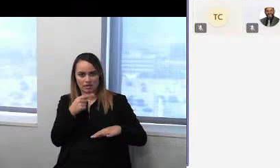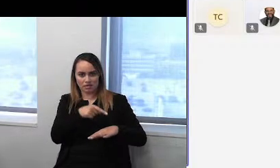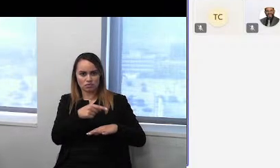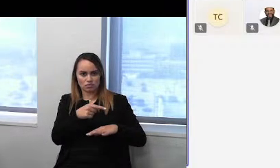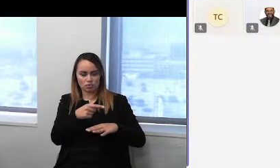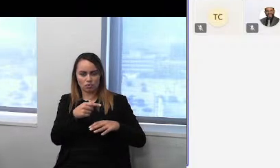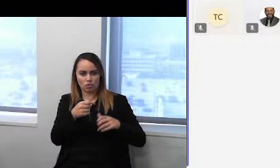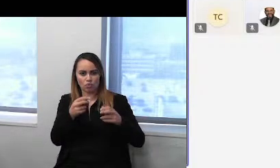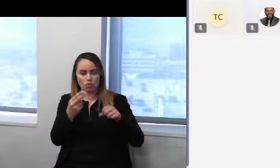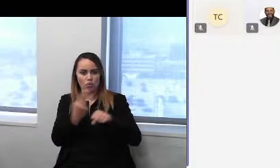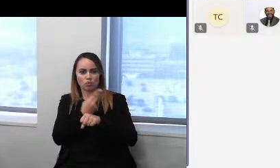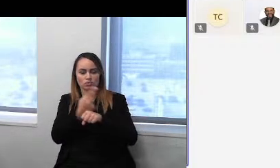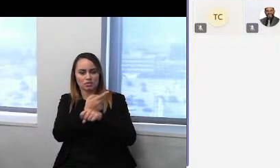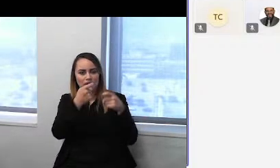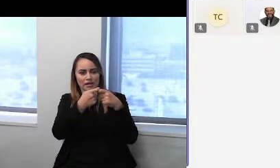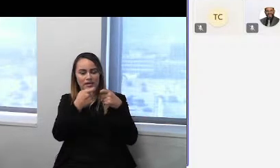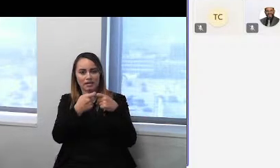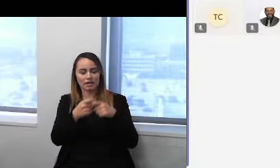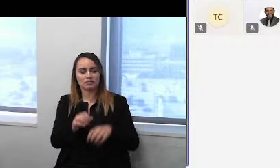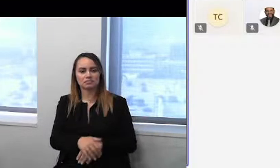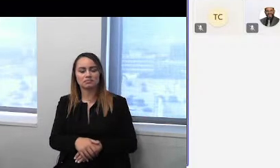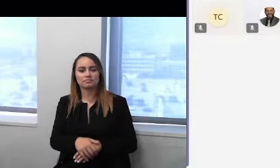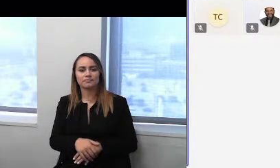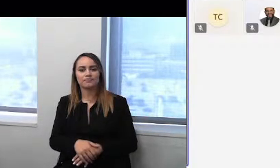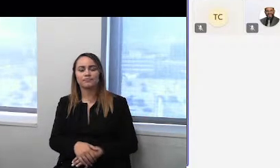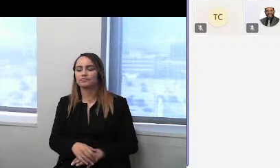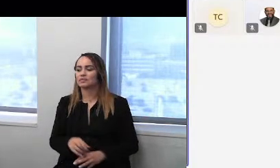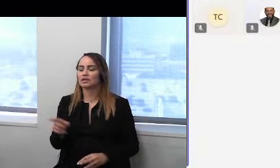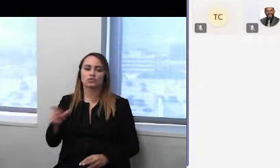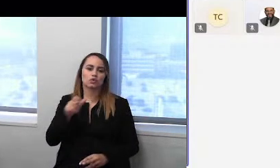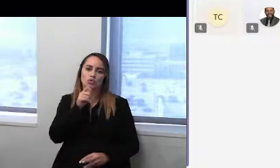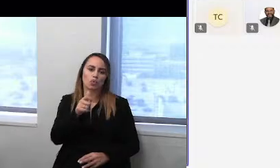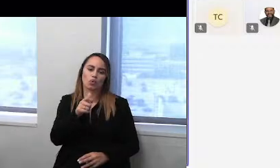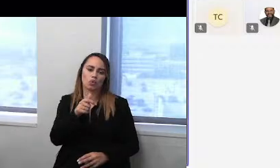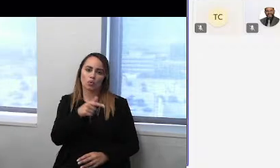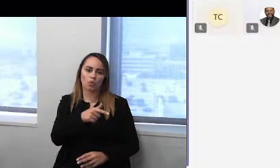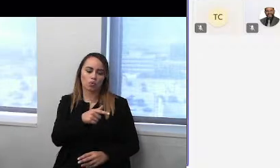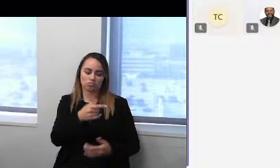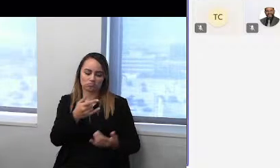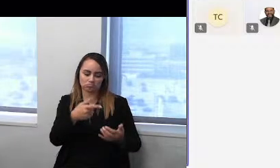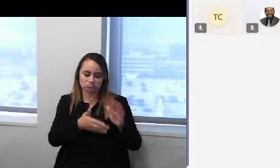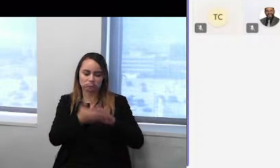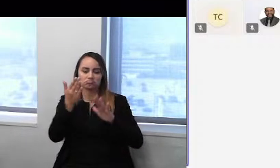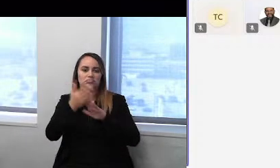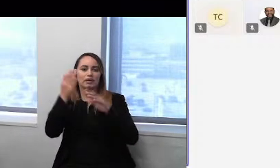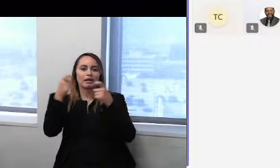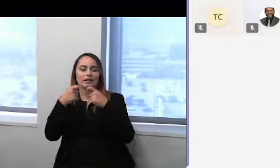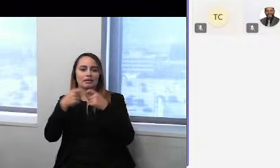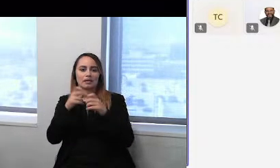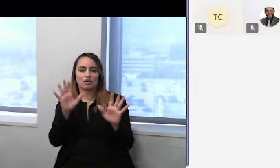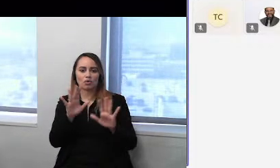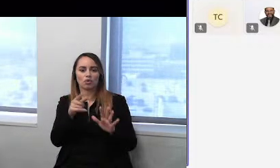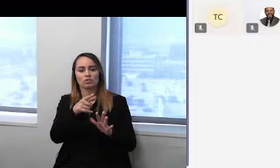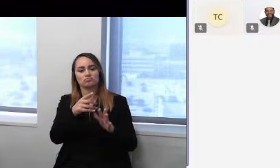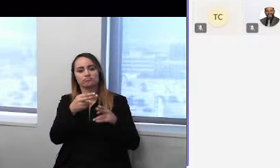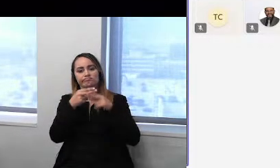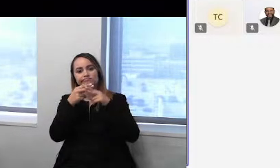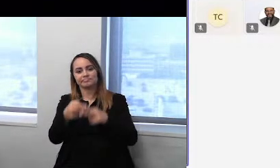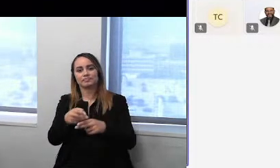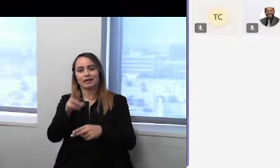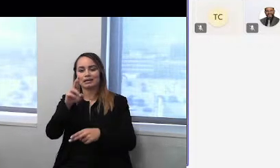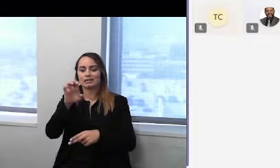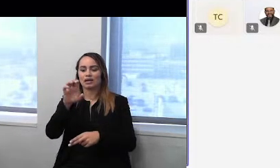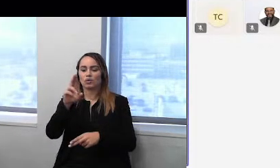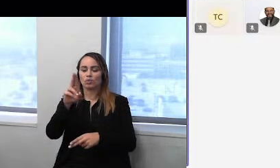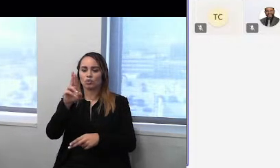Well, It's not a renewable resource. It doesn't produce energy, and it's not. You call it a resource. In order to call it a resource, you have to be able to do both things. the resource